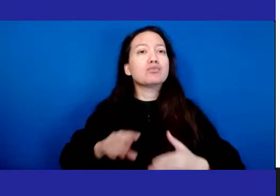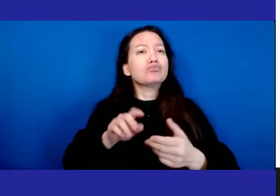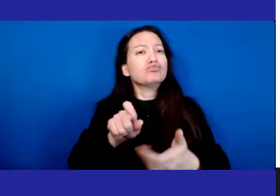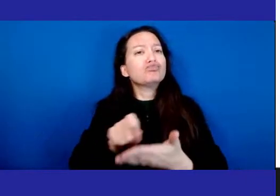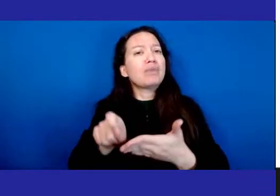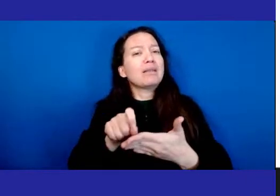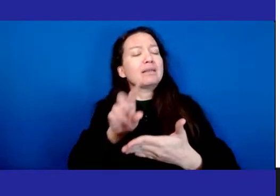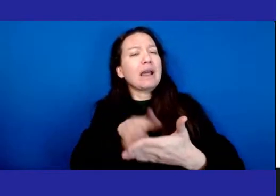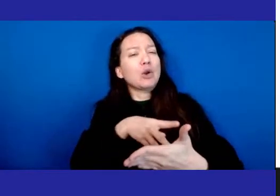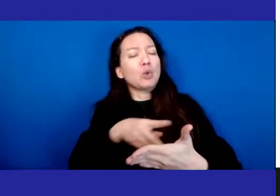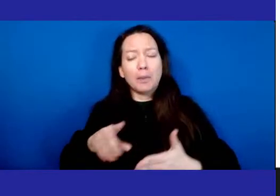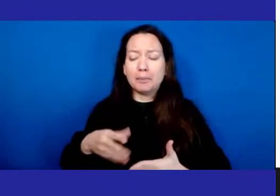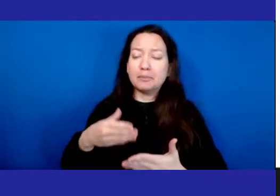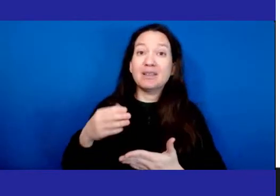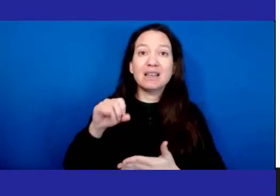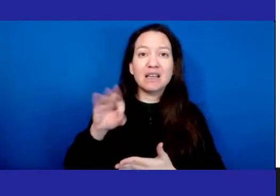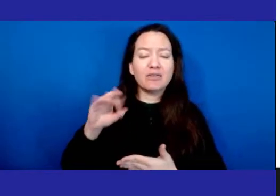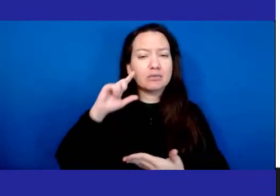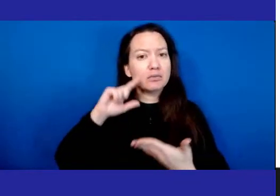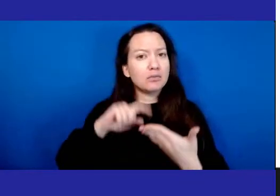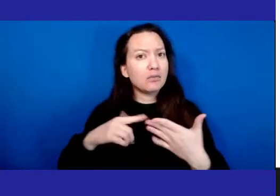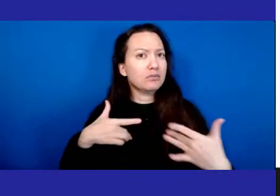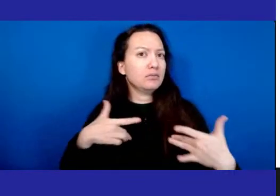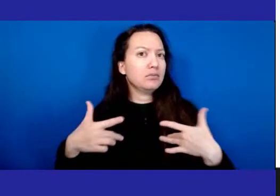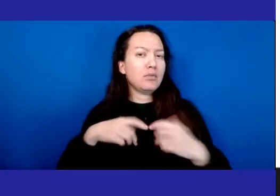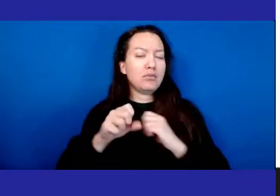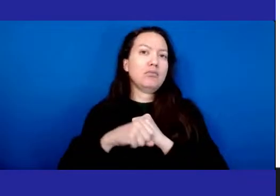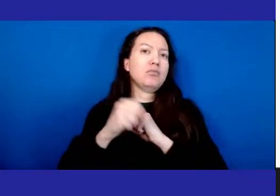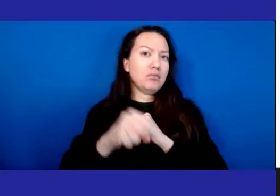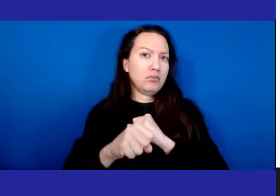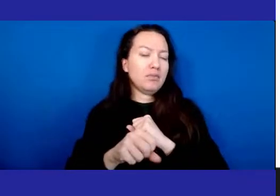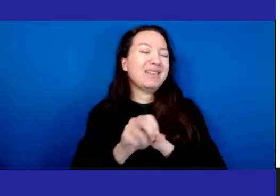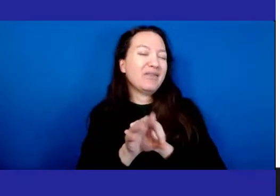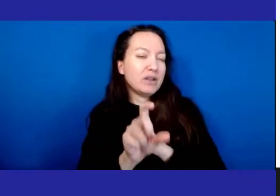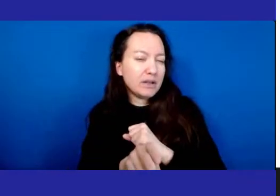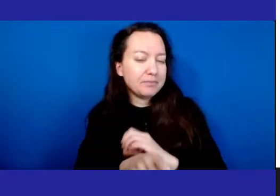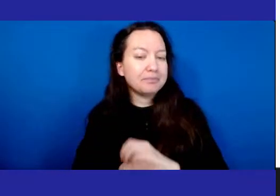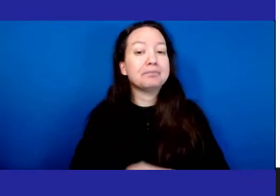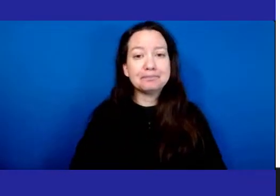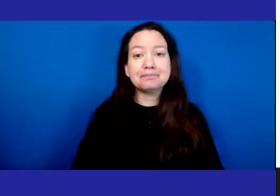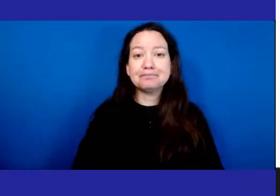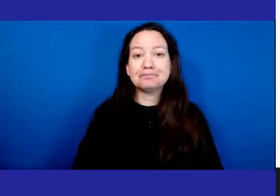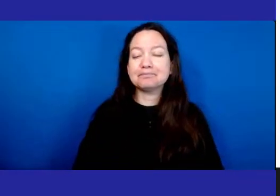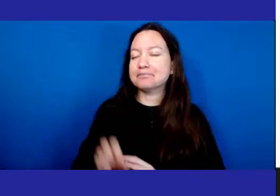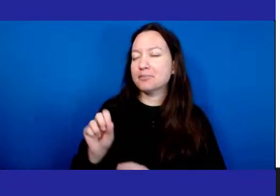then certainly if something is worrisome, that would be extended as needed. Okay, we'll